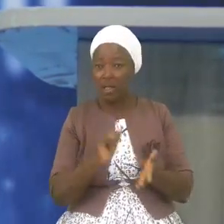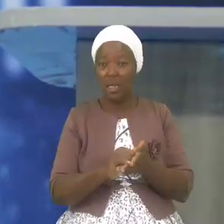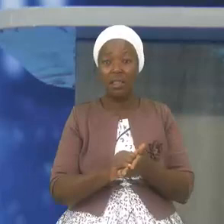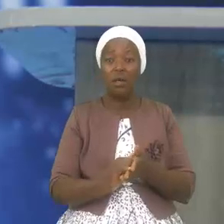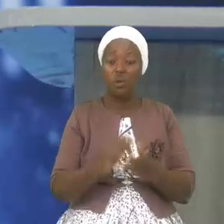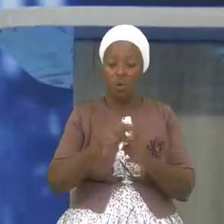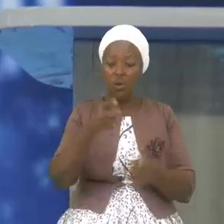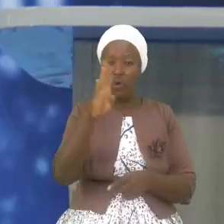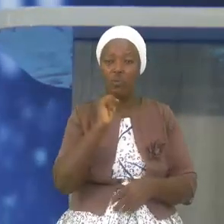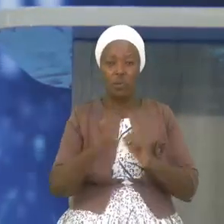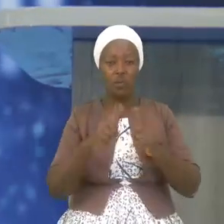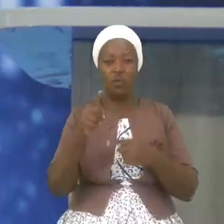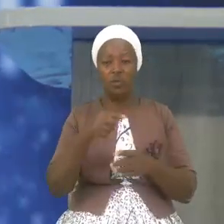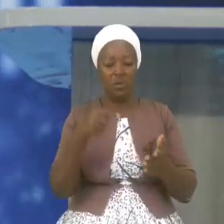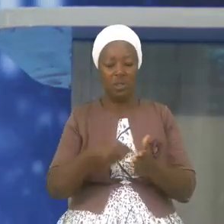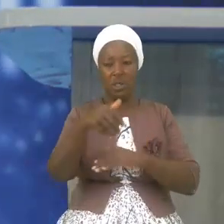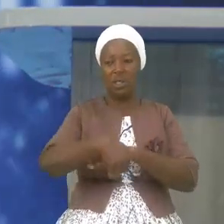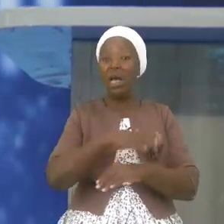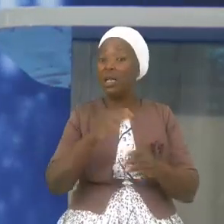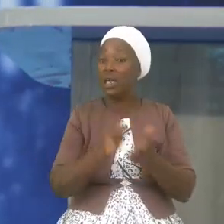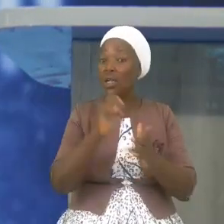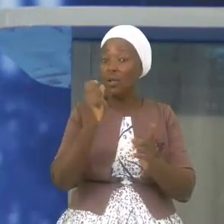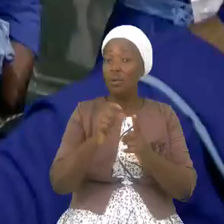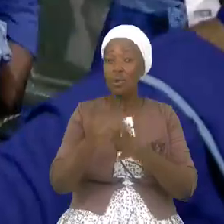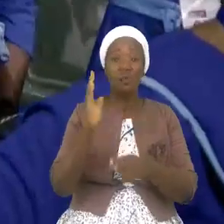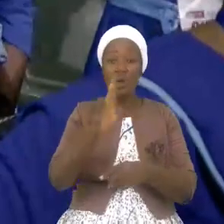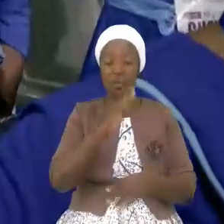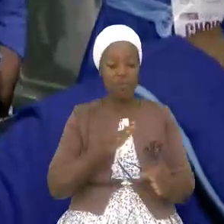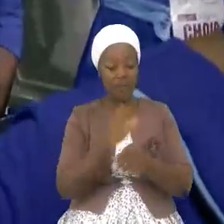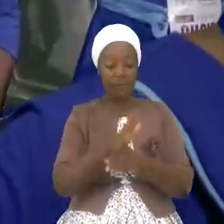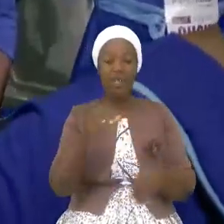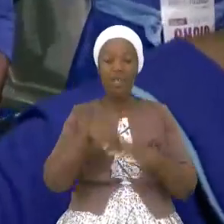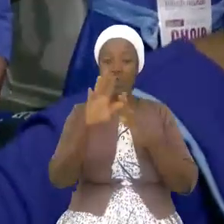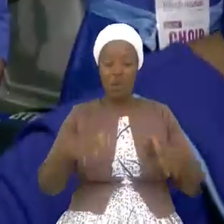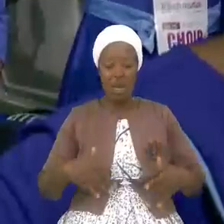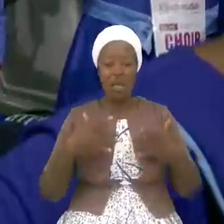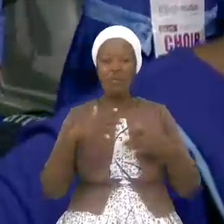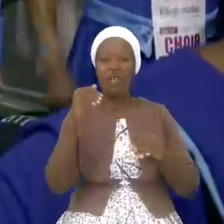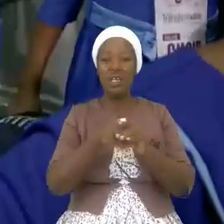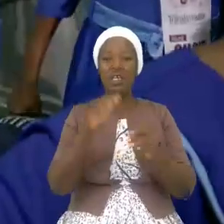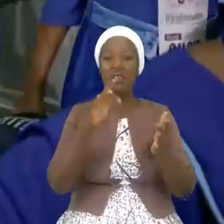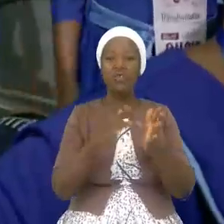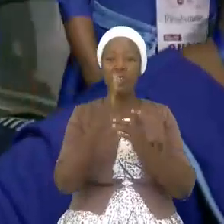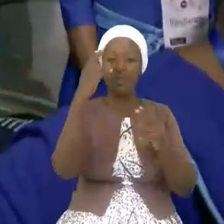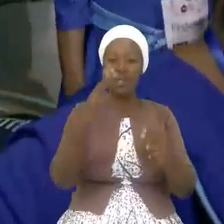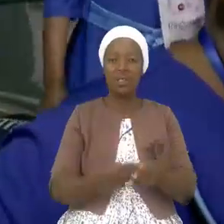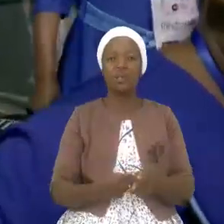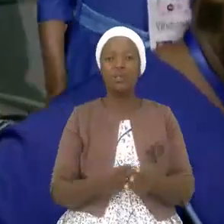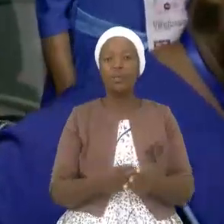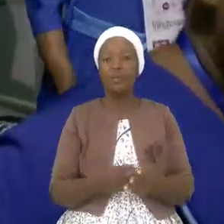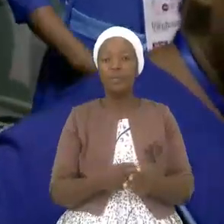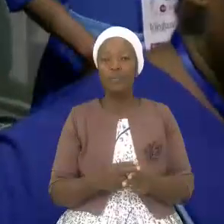be fulfilled in your life in Jesus' name. Give me a good alpha